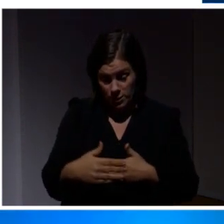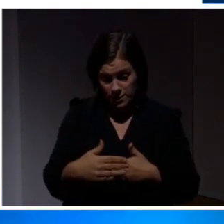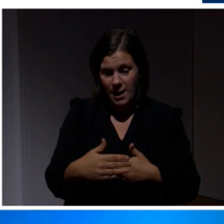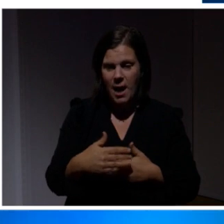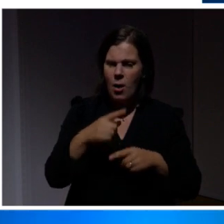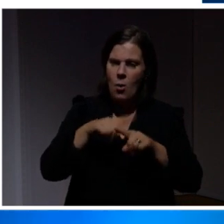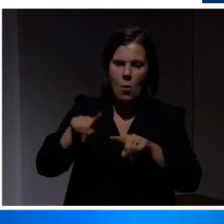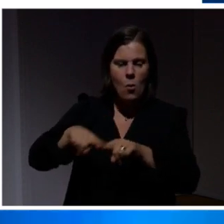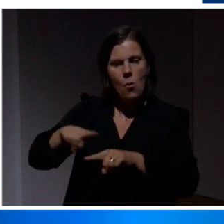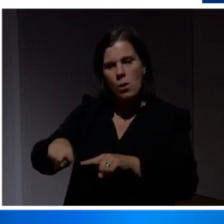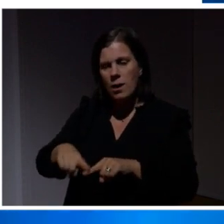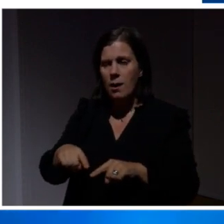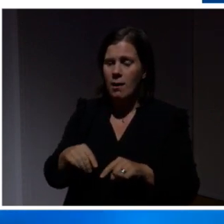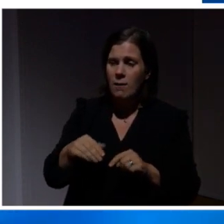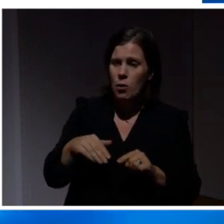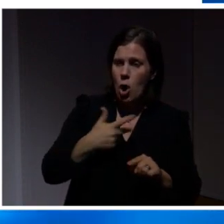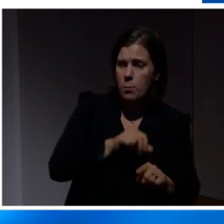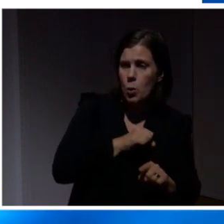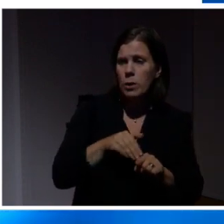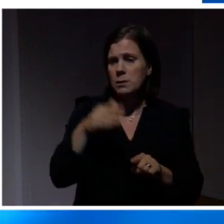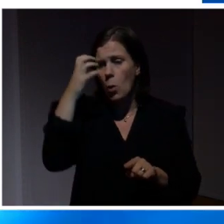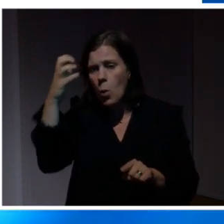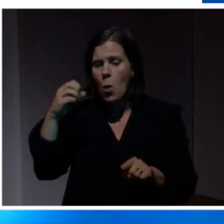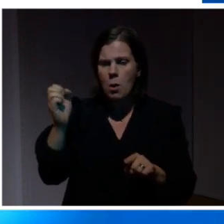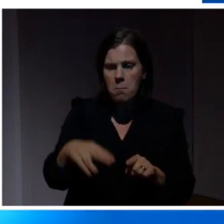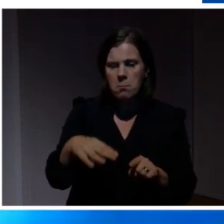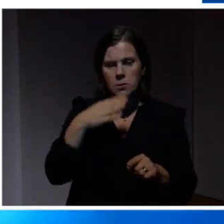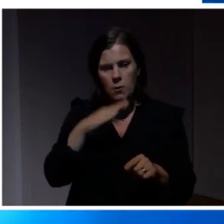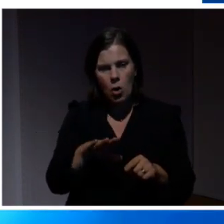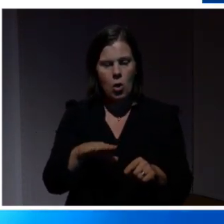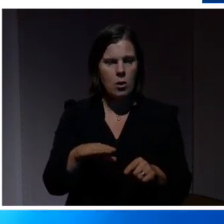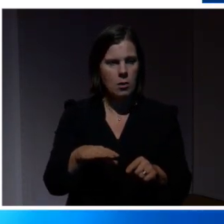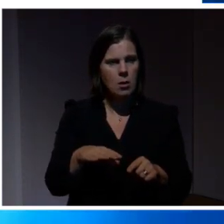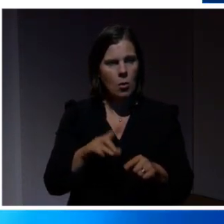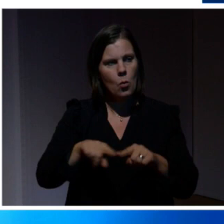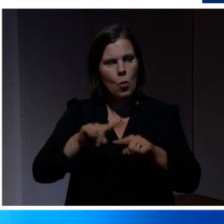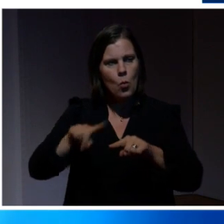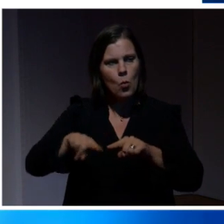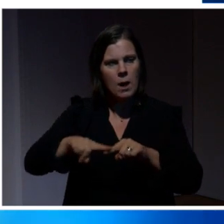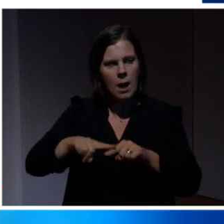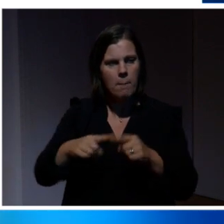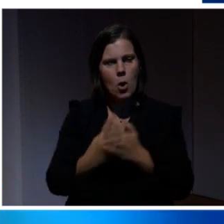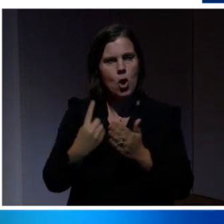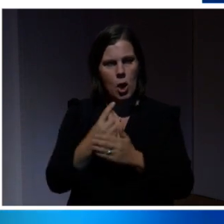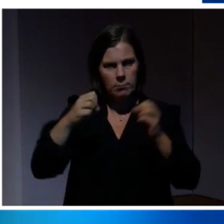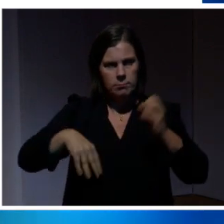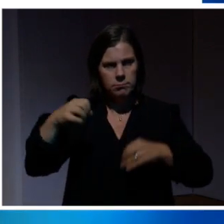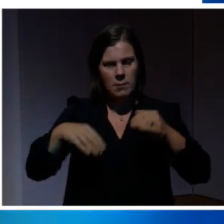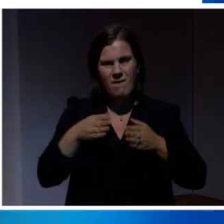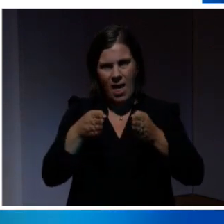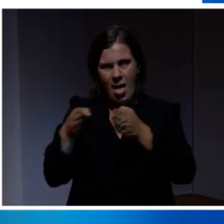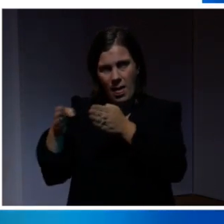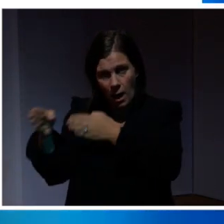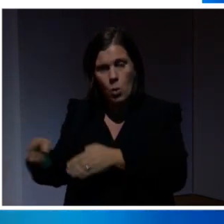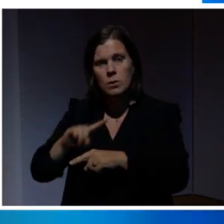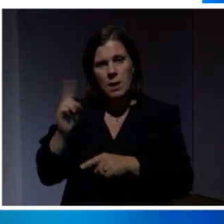the possible paths. So how do I get from Örebro to Stockholm? You put all the possible paths, and you want the AI to figure out by itself the